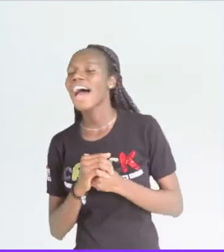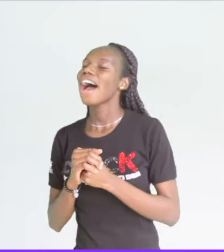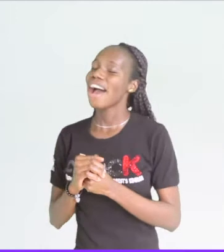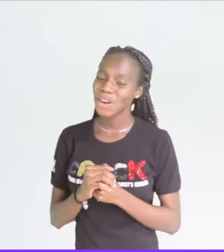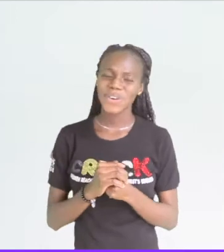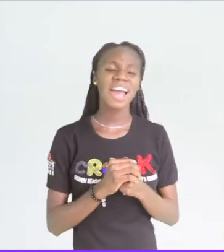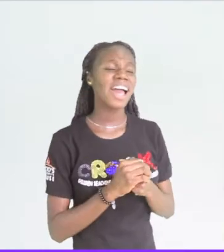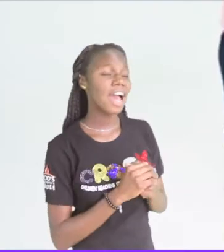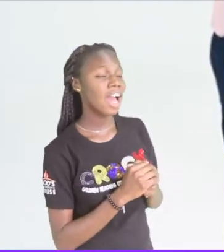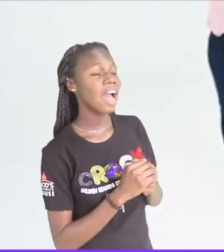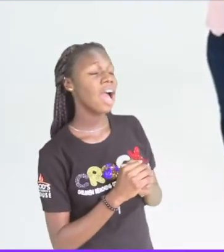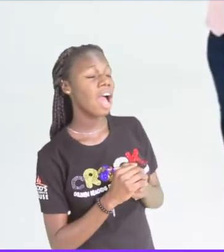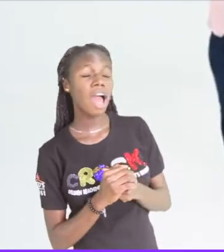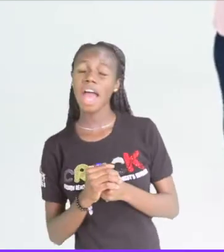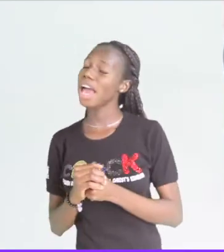how